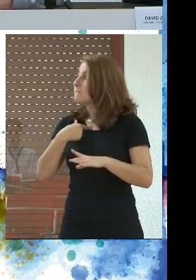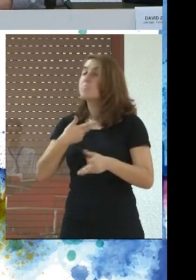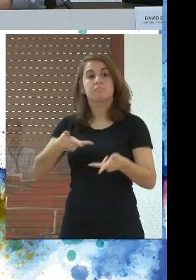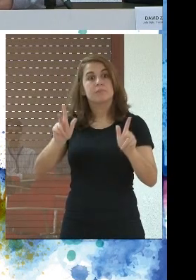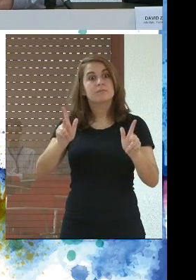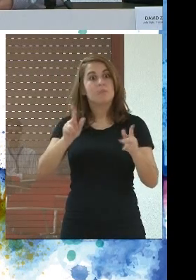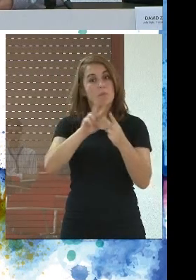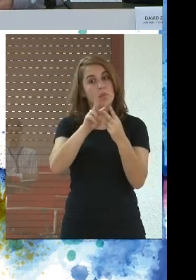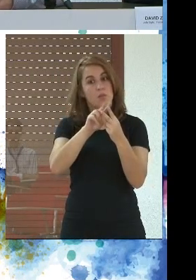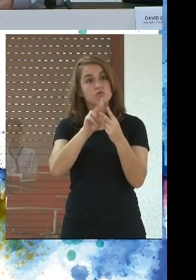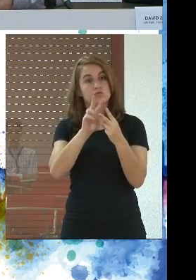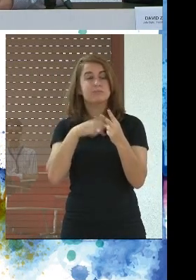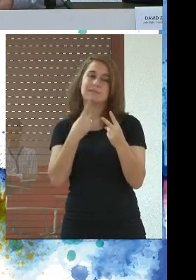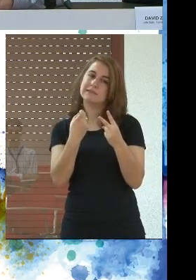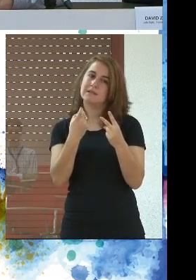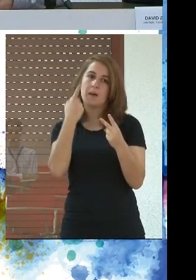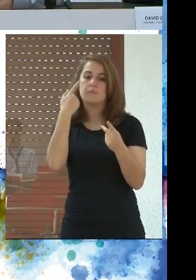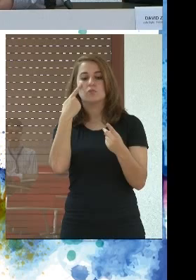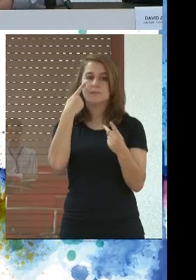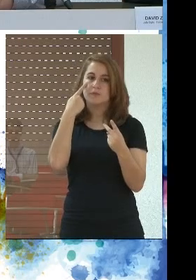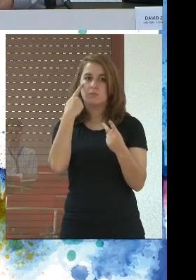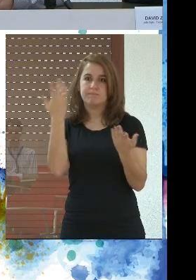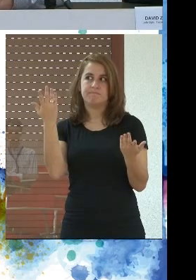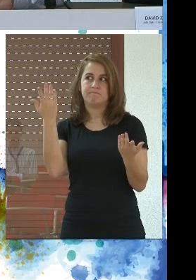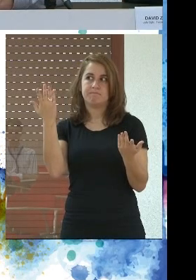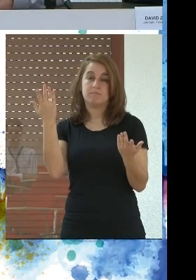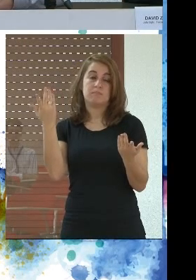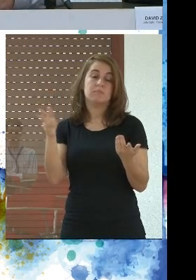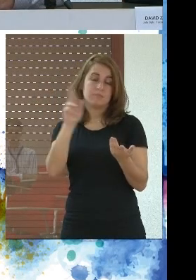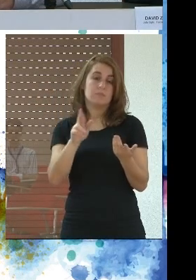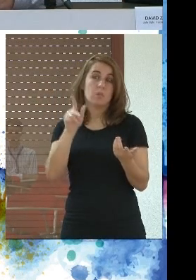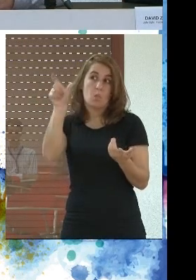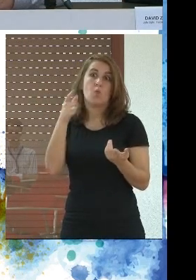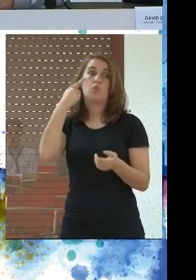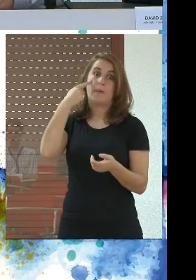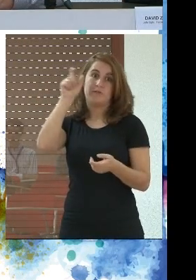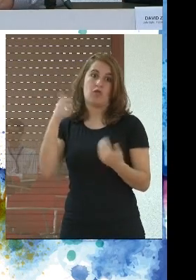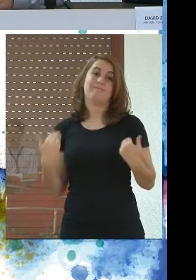addition, it allows for binary selections and it requires supervision.